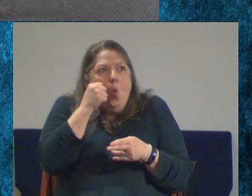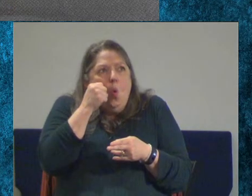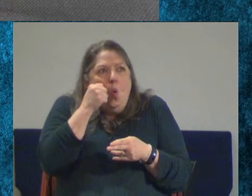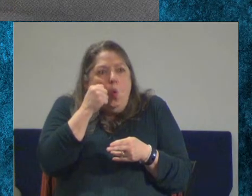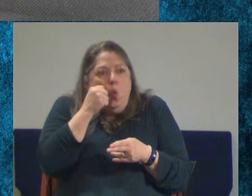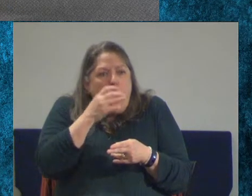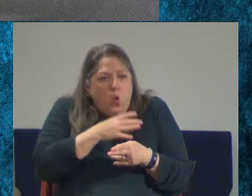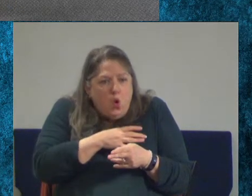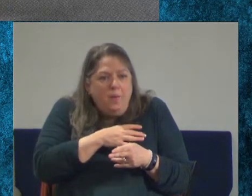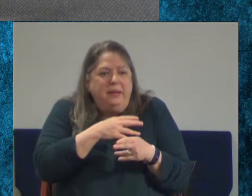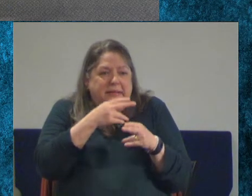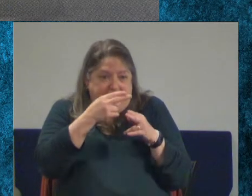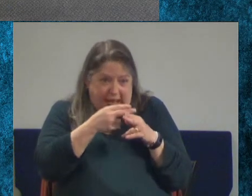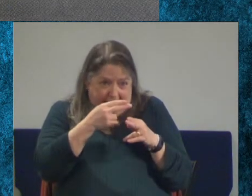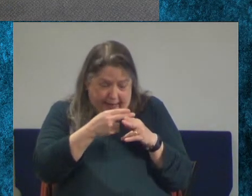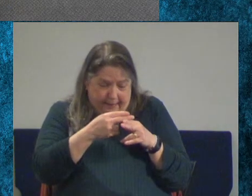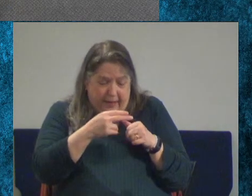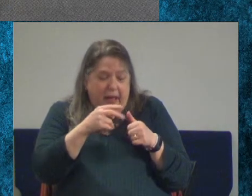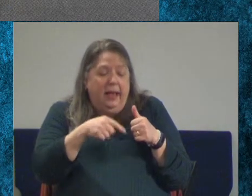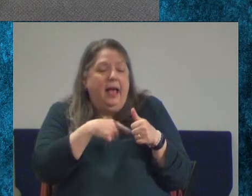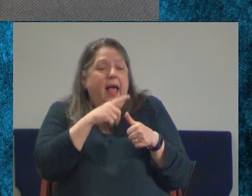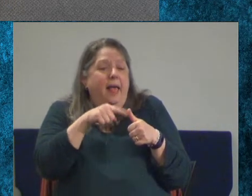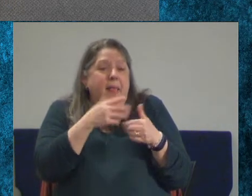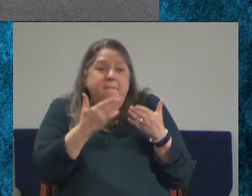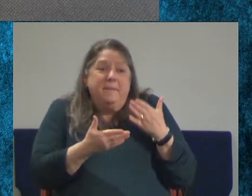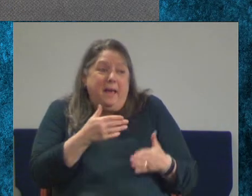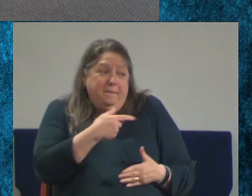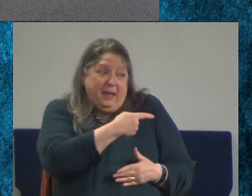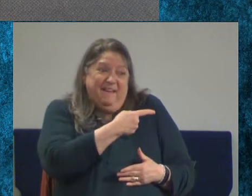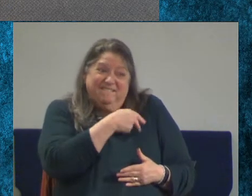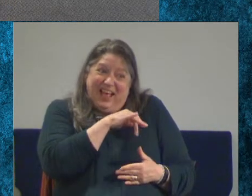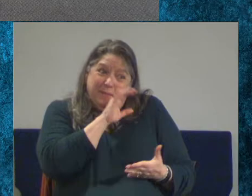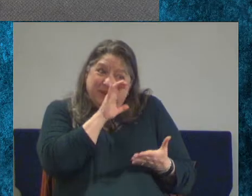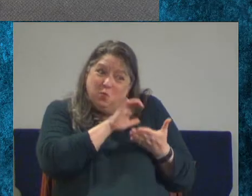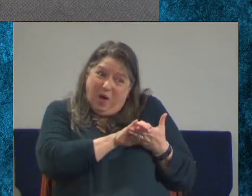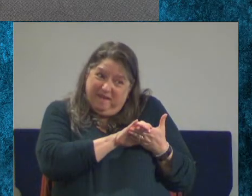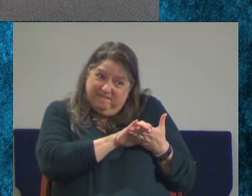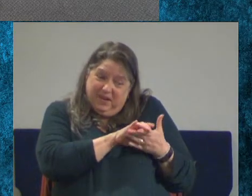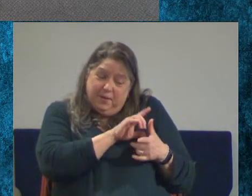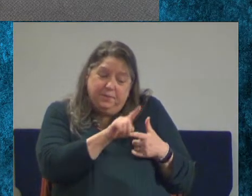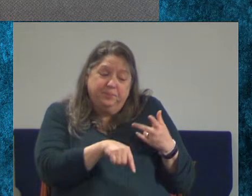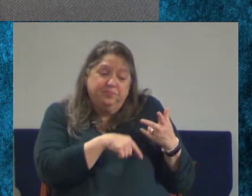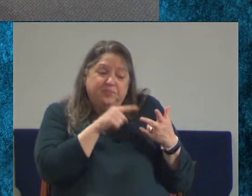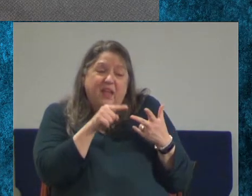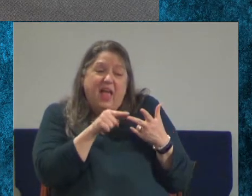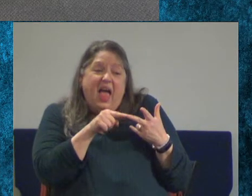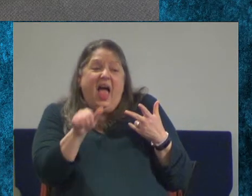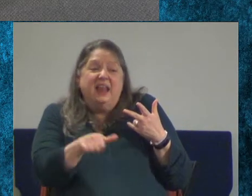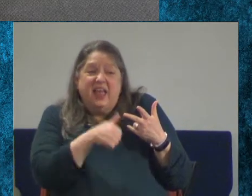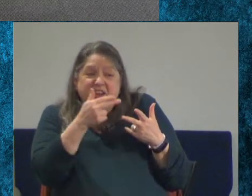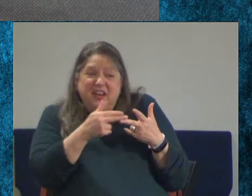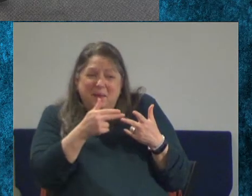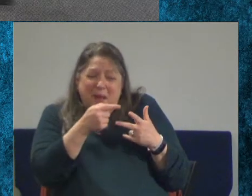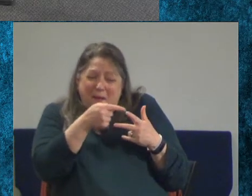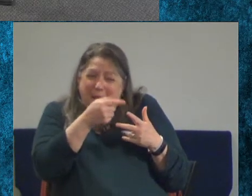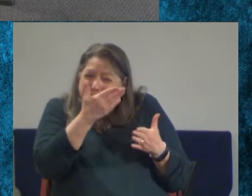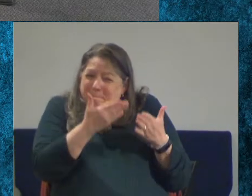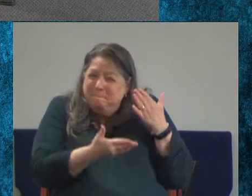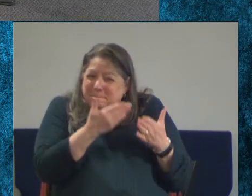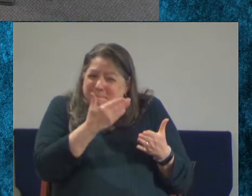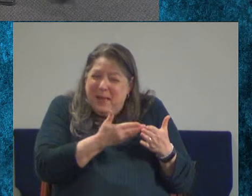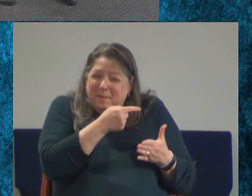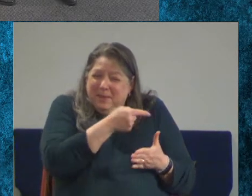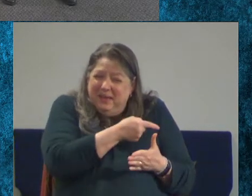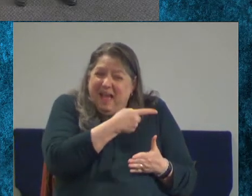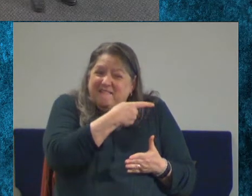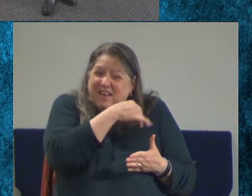the son of Philemon. And some even say that he was a pastor. So he mentions these two people, the wife perhaps, the son perhaps,